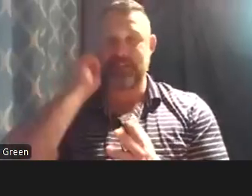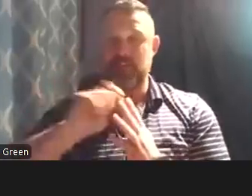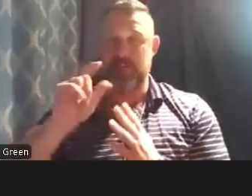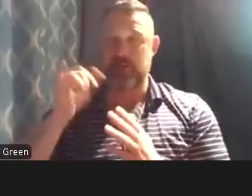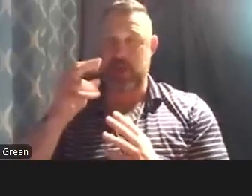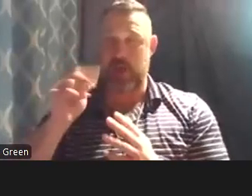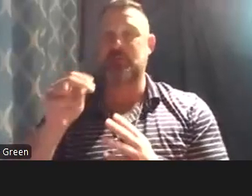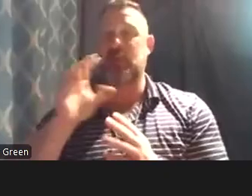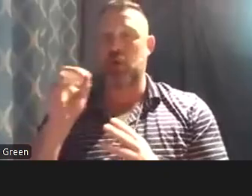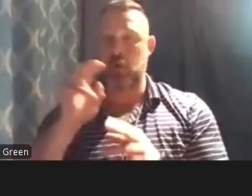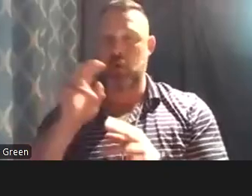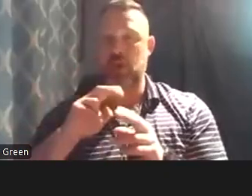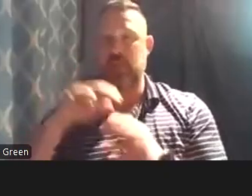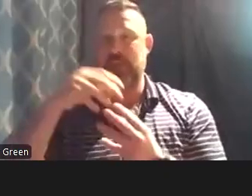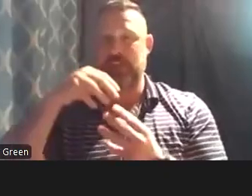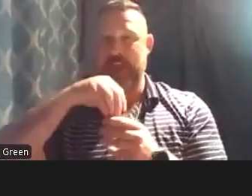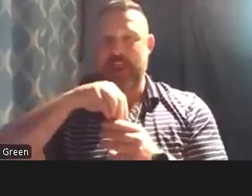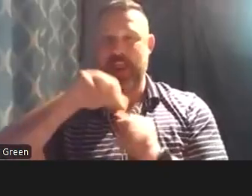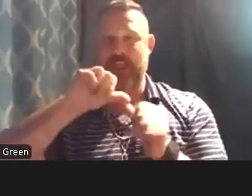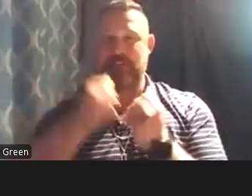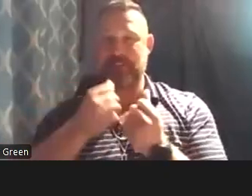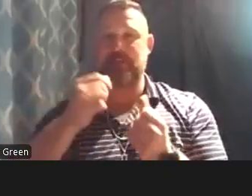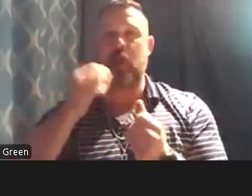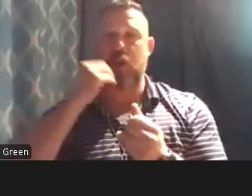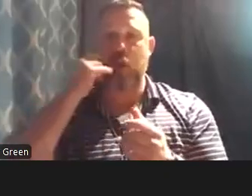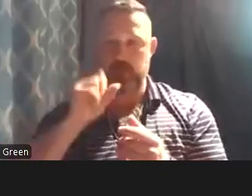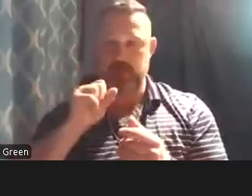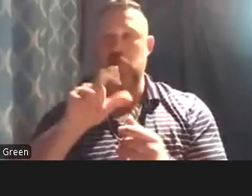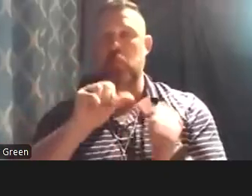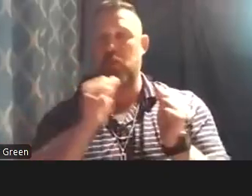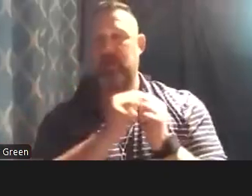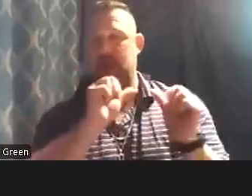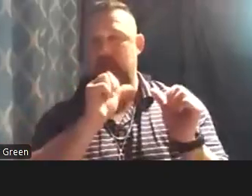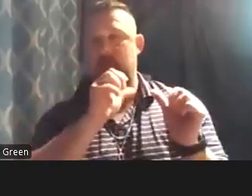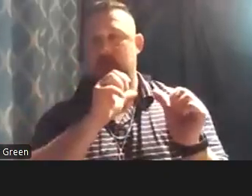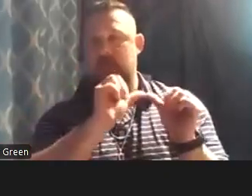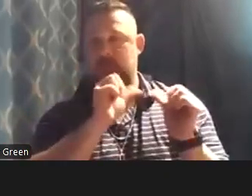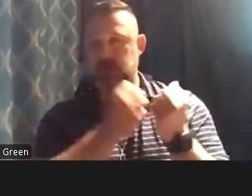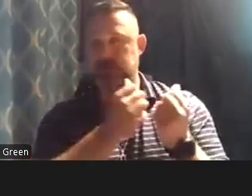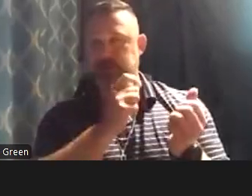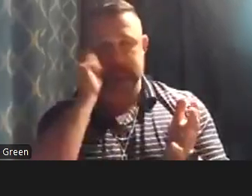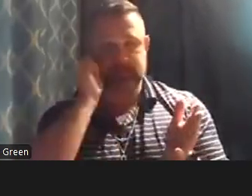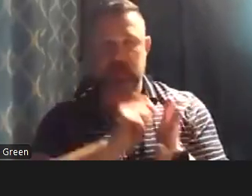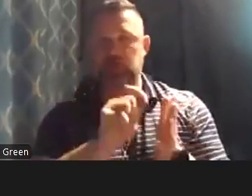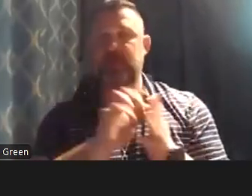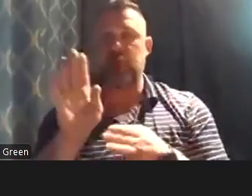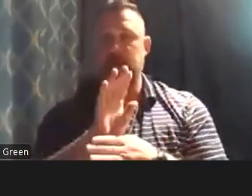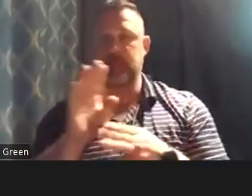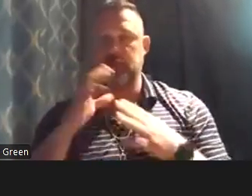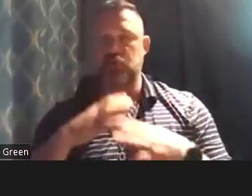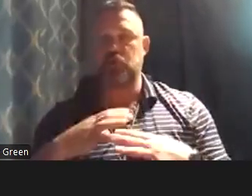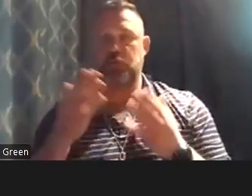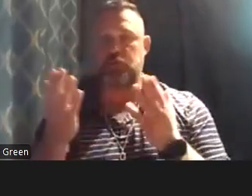California Interagency Council on Homelessness with the agency secretary from the Business Consumer Services and